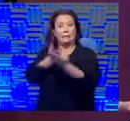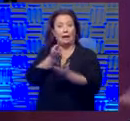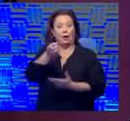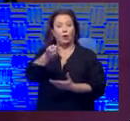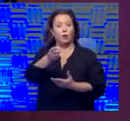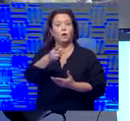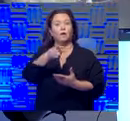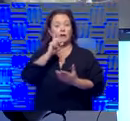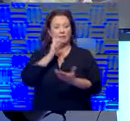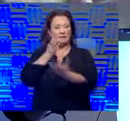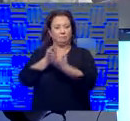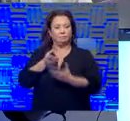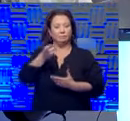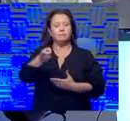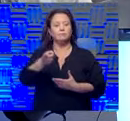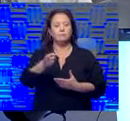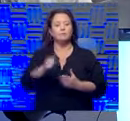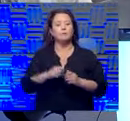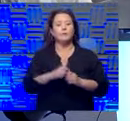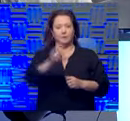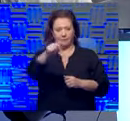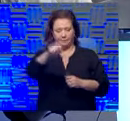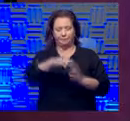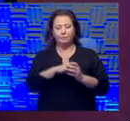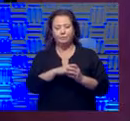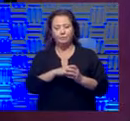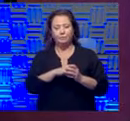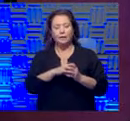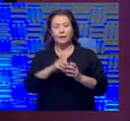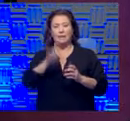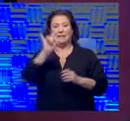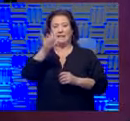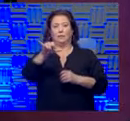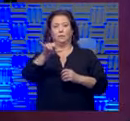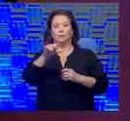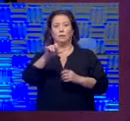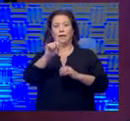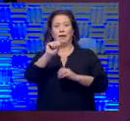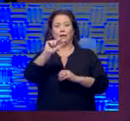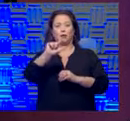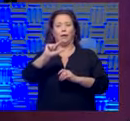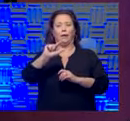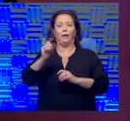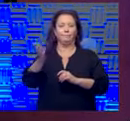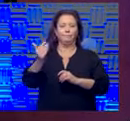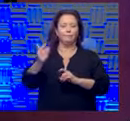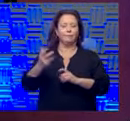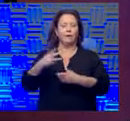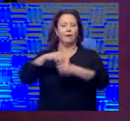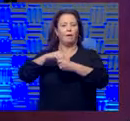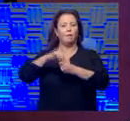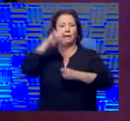the prevalence. part. Yeah, exactly. And that was, matter of fact, that was when I got the Attorney General involved early on,